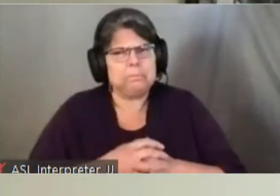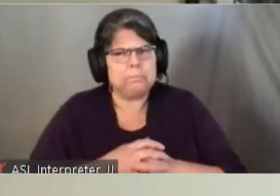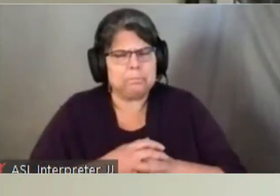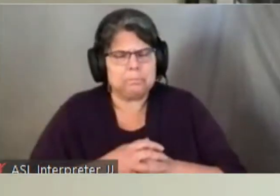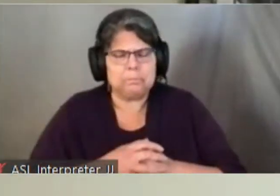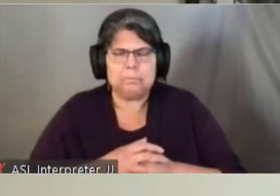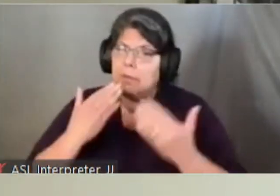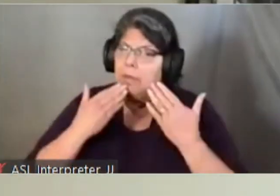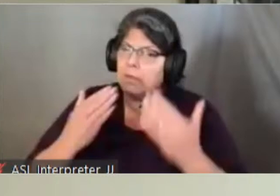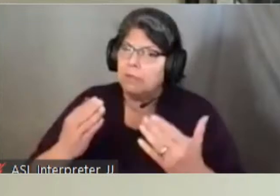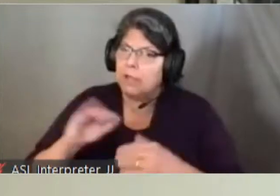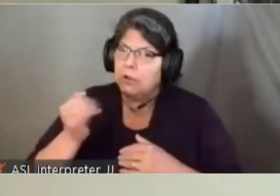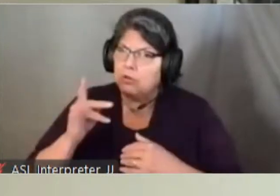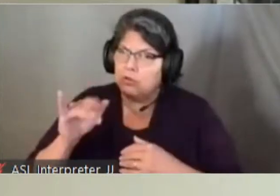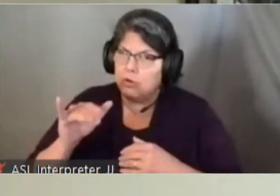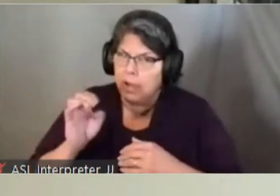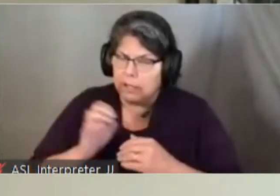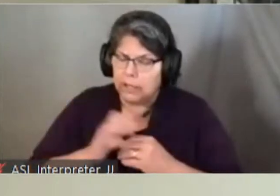Thank you, Jackie. So